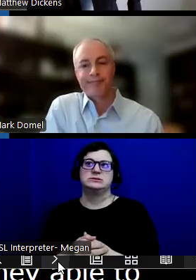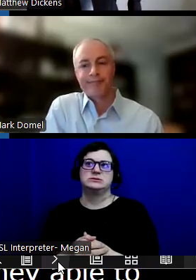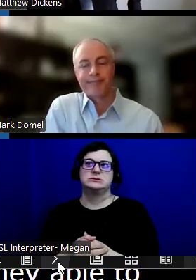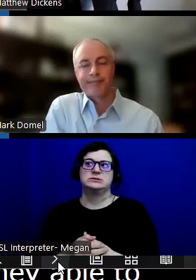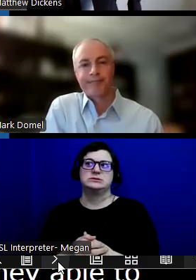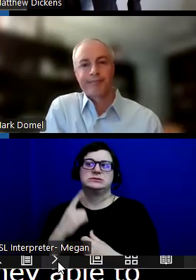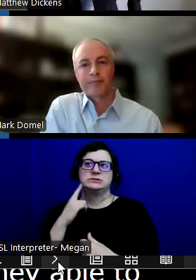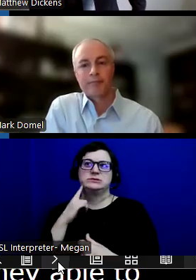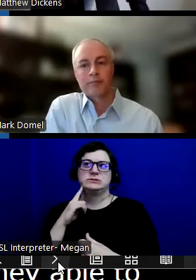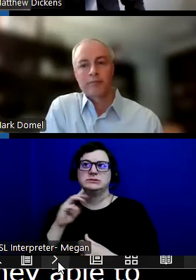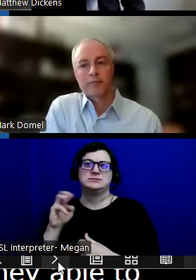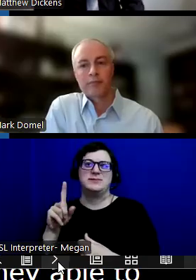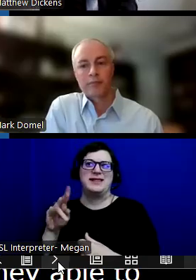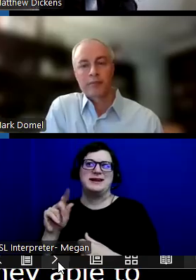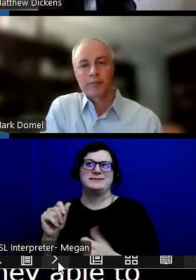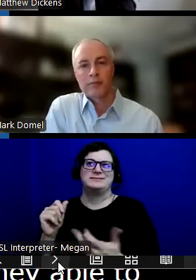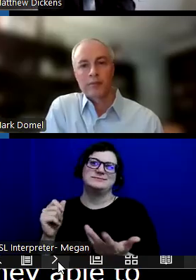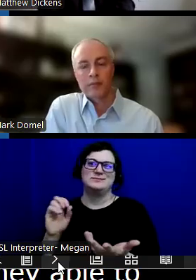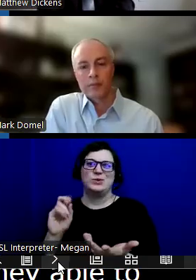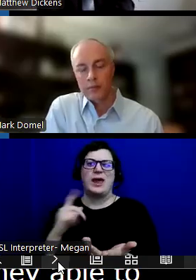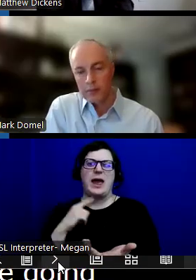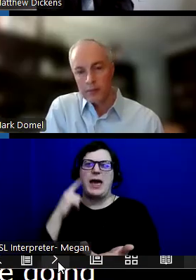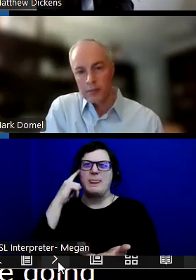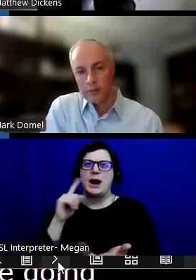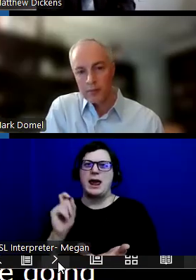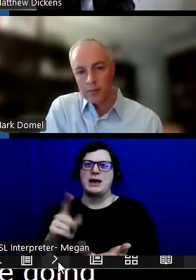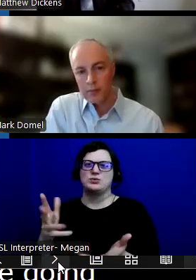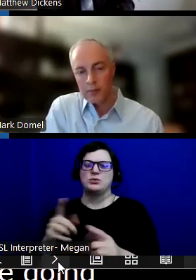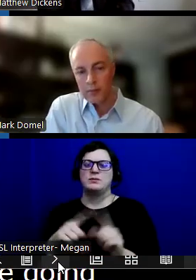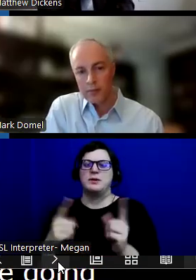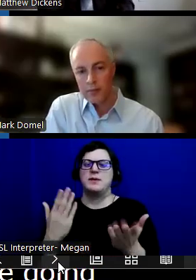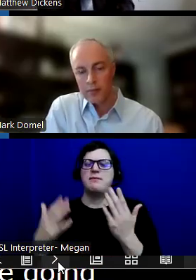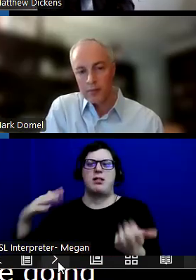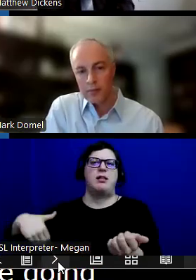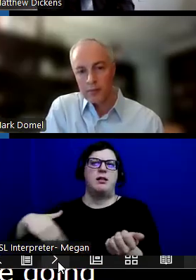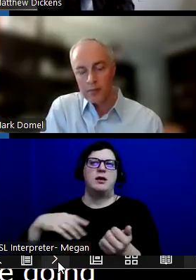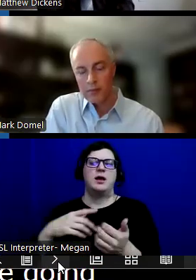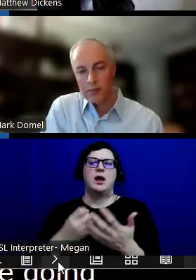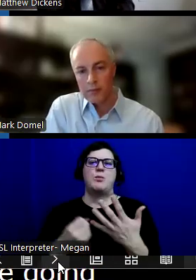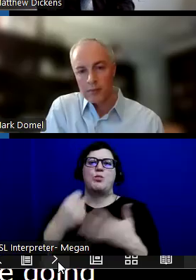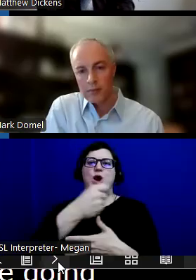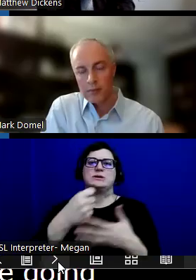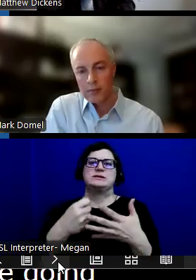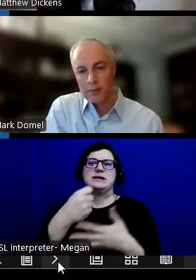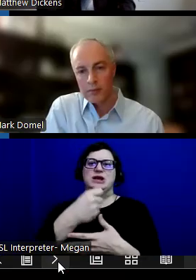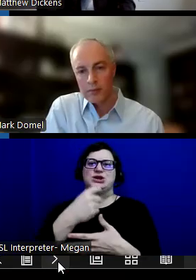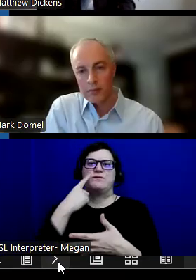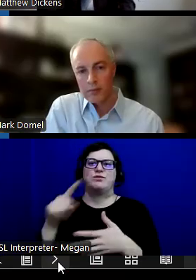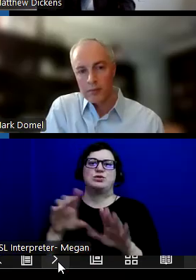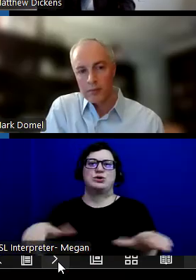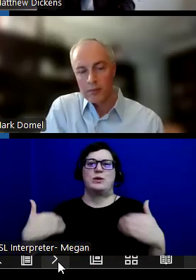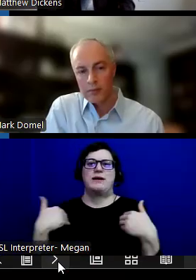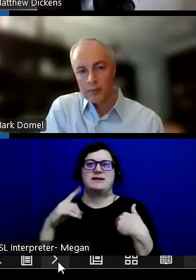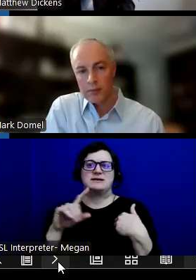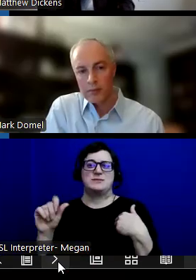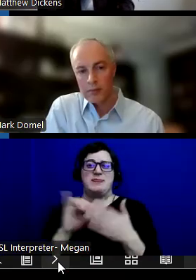Okay, and I thought I'd ask this question, but I might not have yet. So does prioritization for children with disabilities change with private